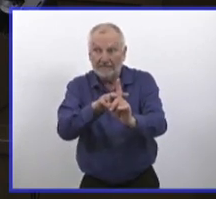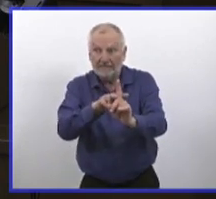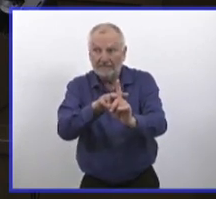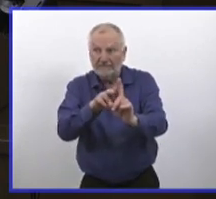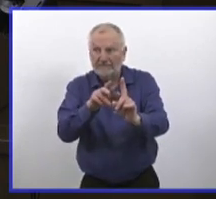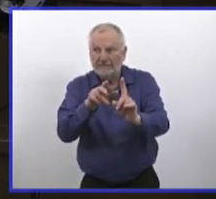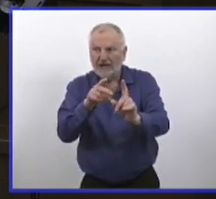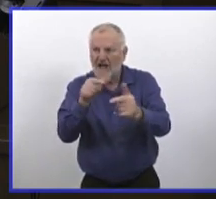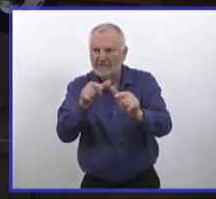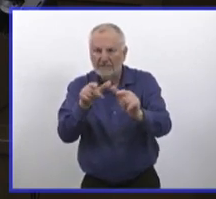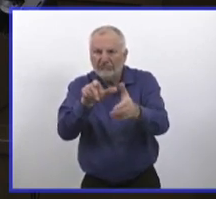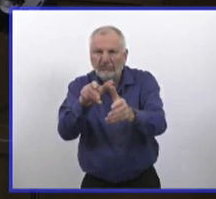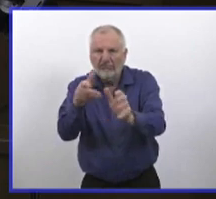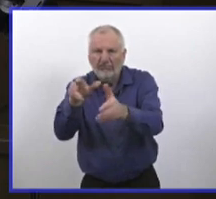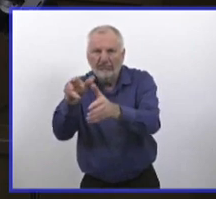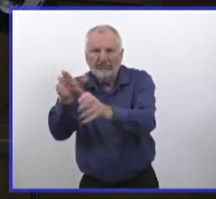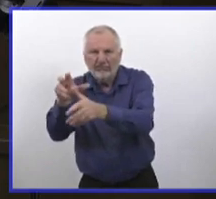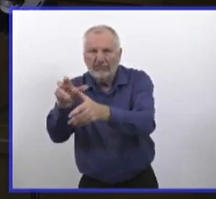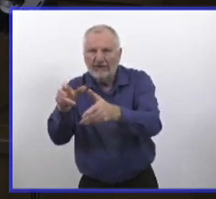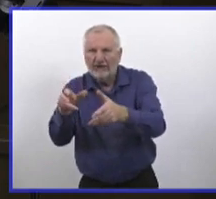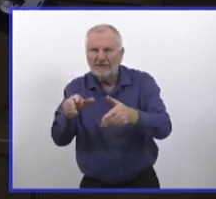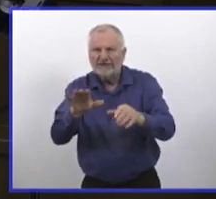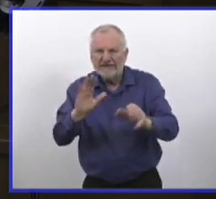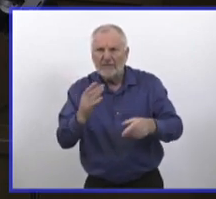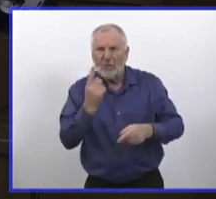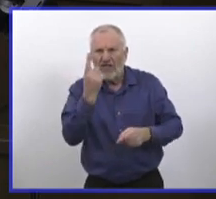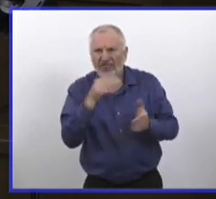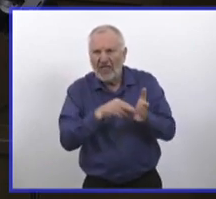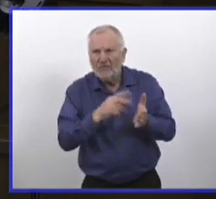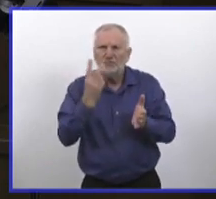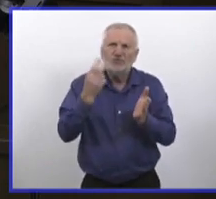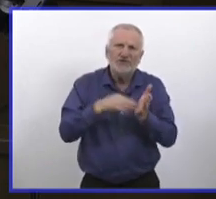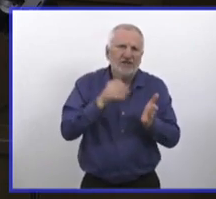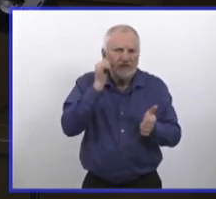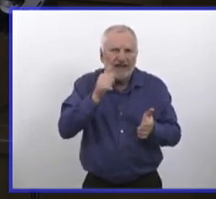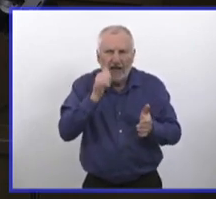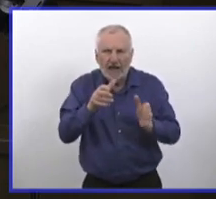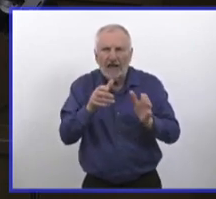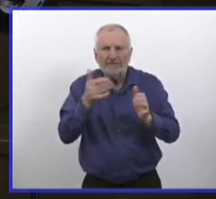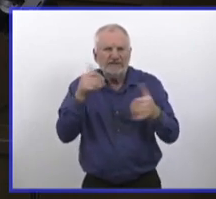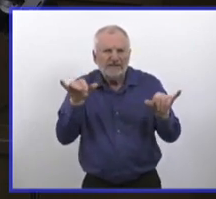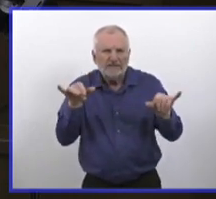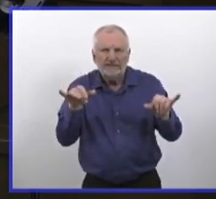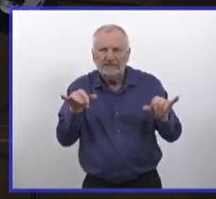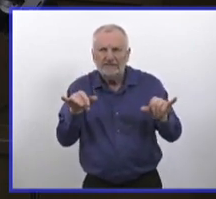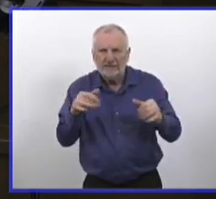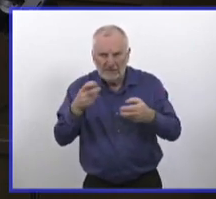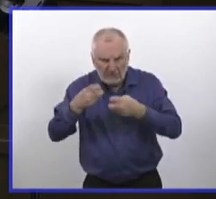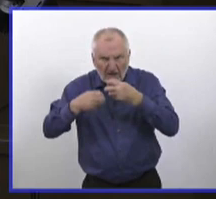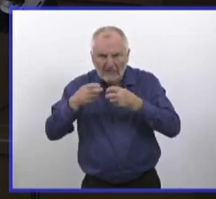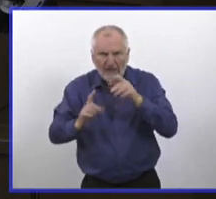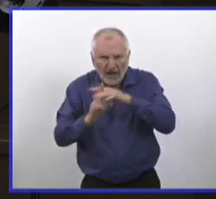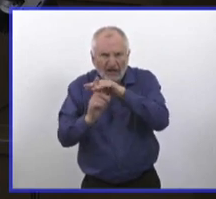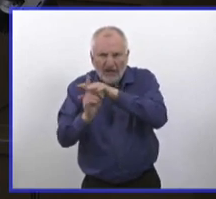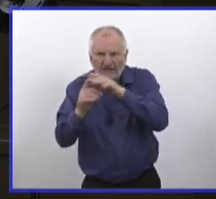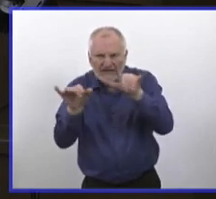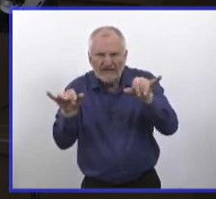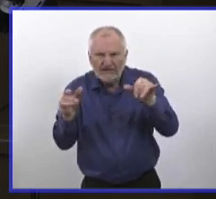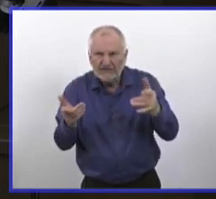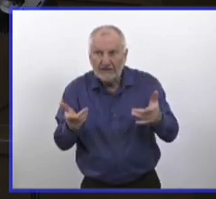day. How can you be confident that you will be able to book